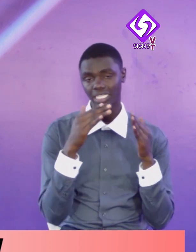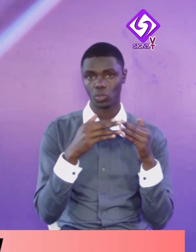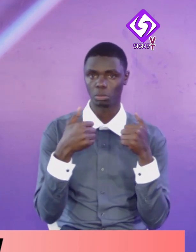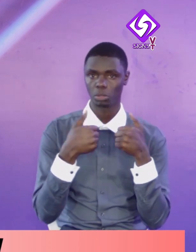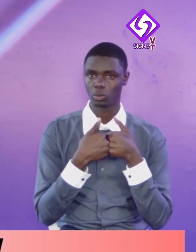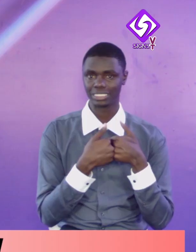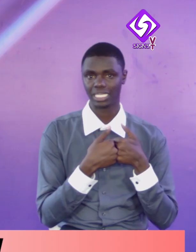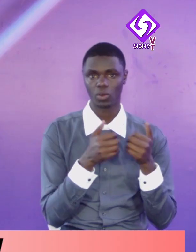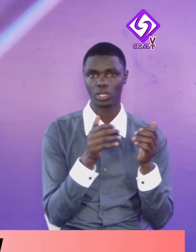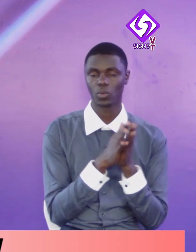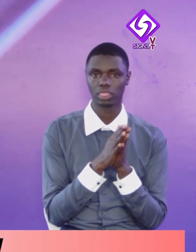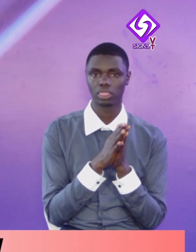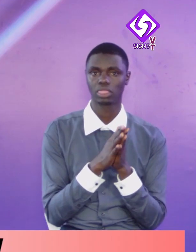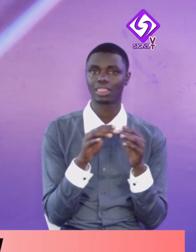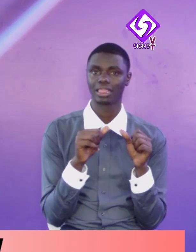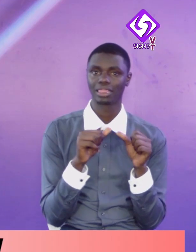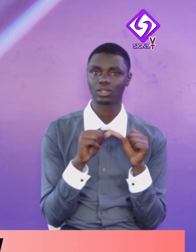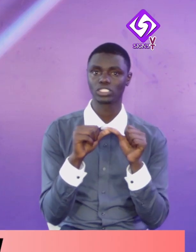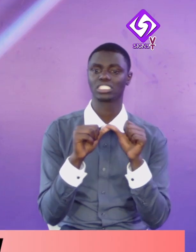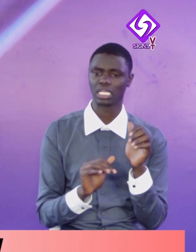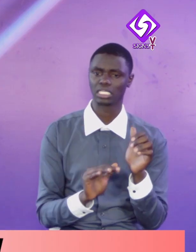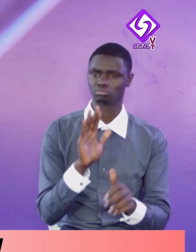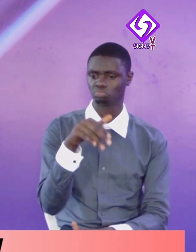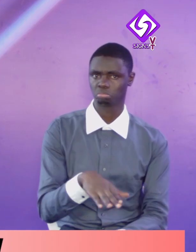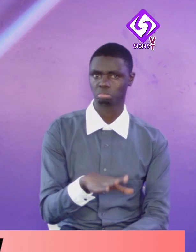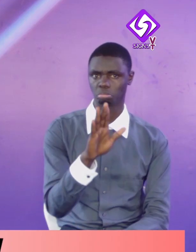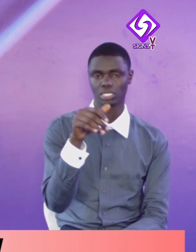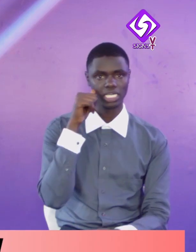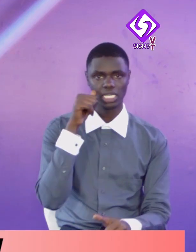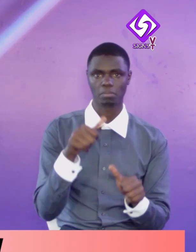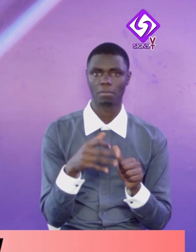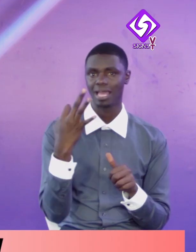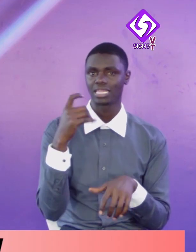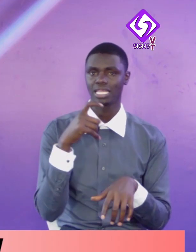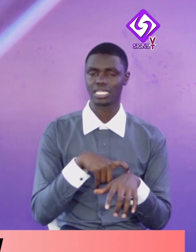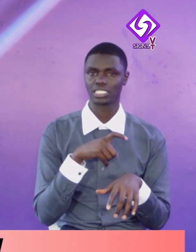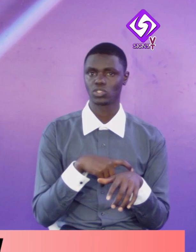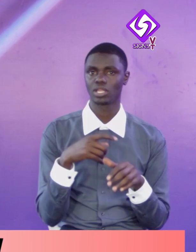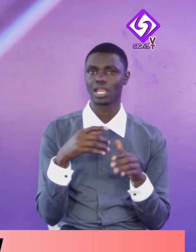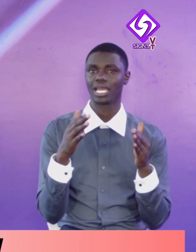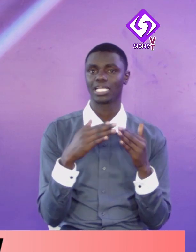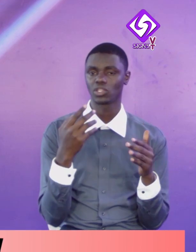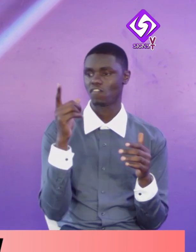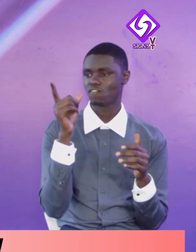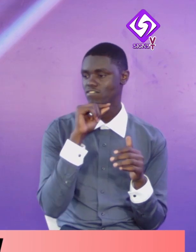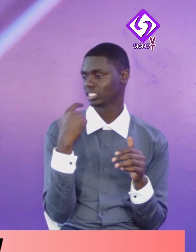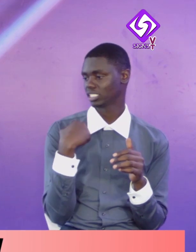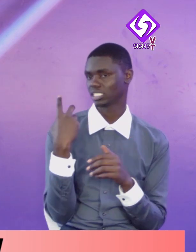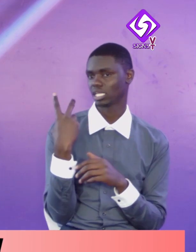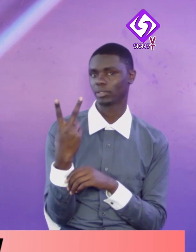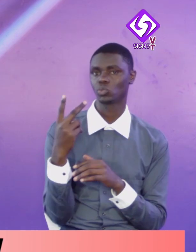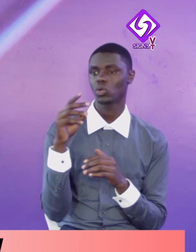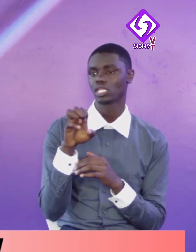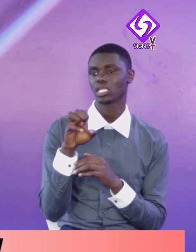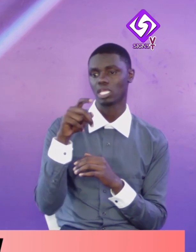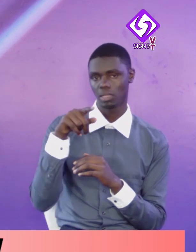with that consistency. Remember, the 3 seasons, Arsenal has finished the second on the EPL